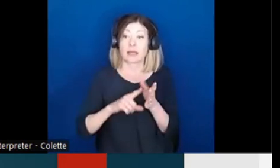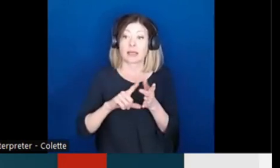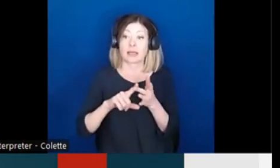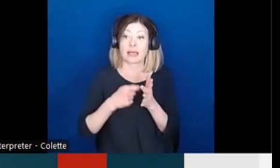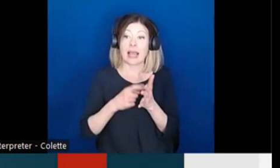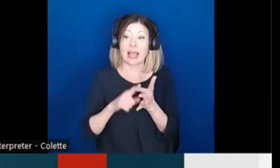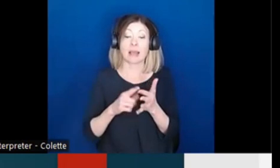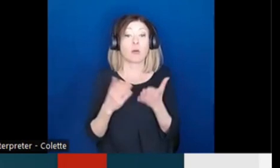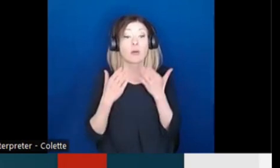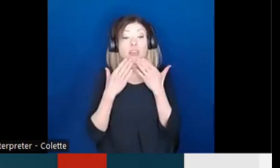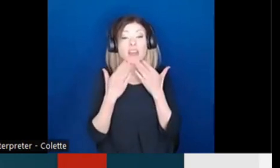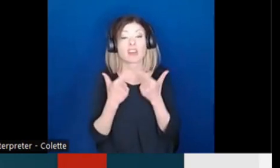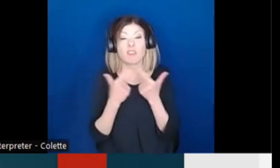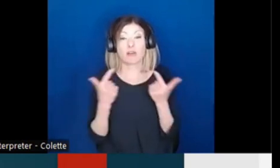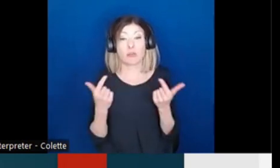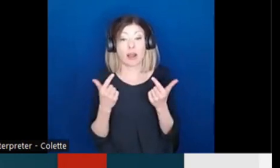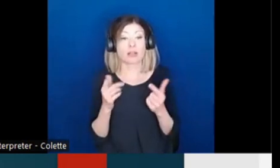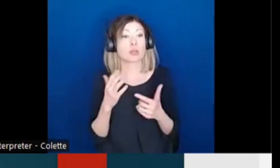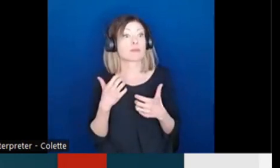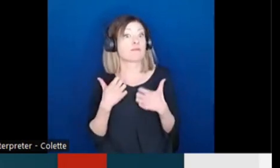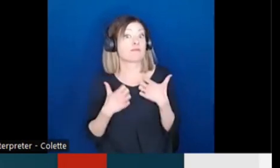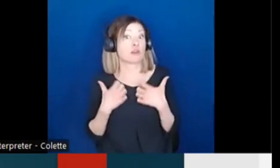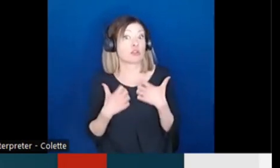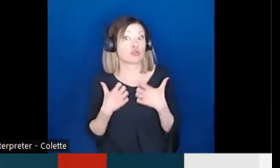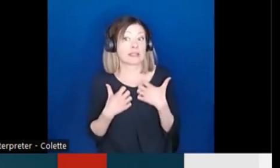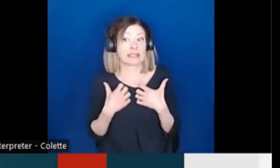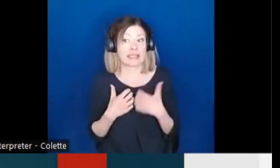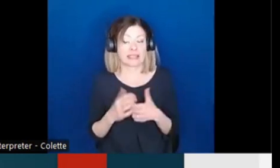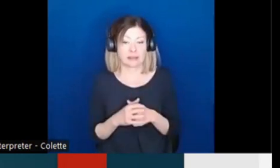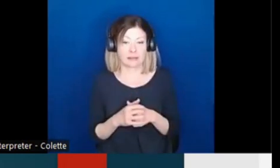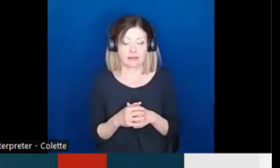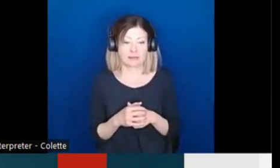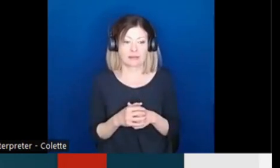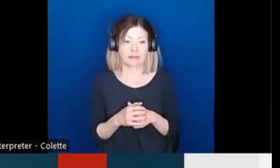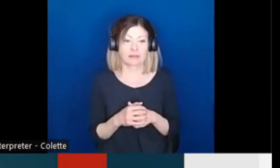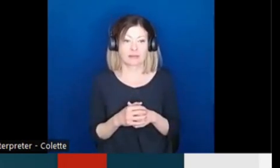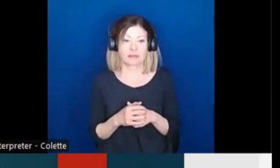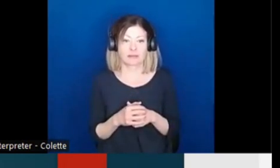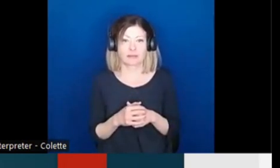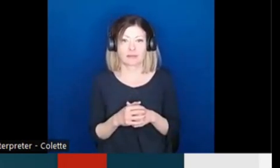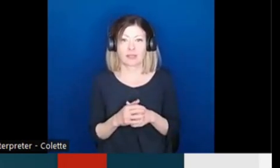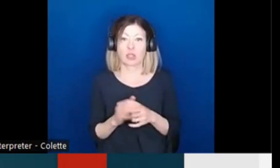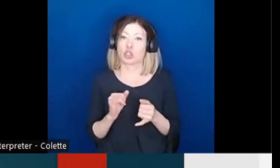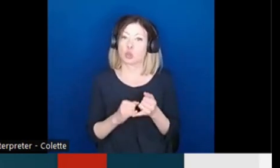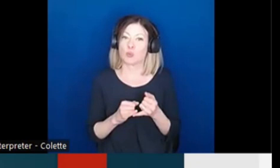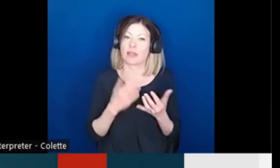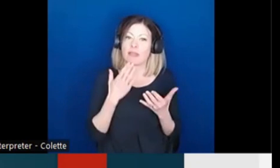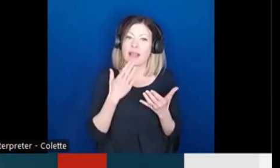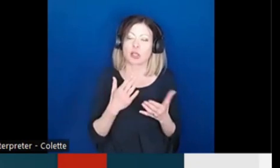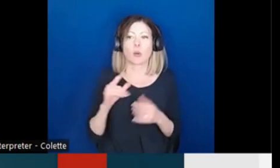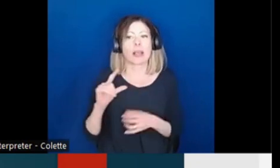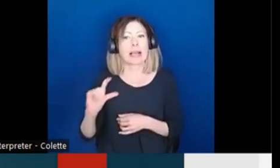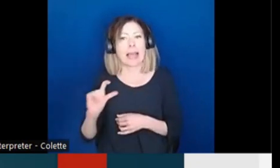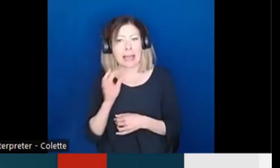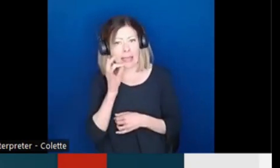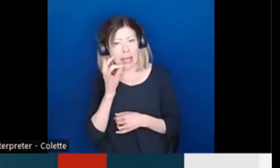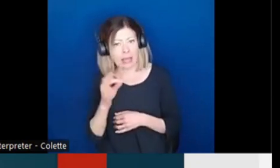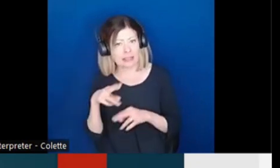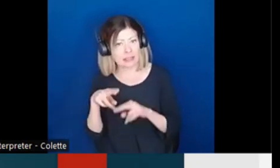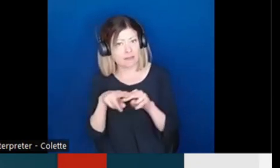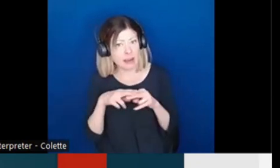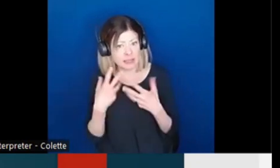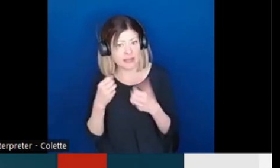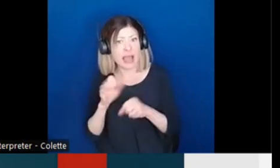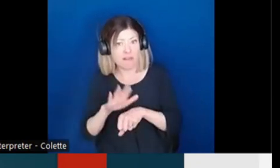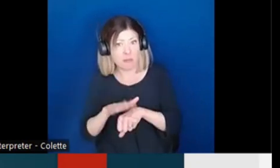Thank you very much. That was very, very interesting. Thank you. Can I ask, did they ever have any pets? Oh,